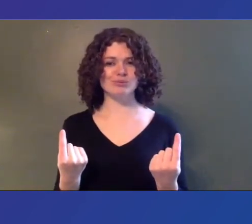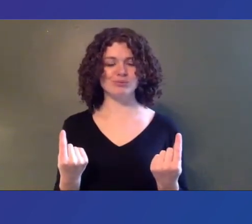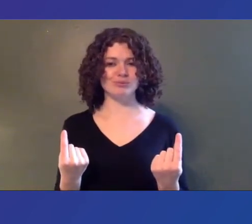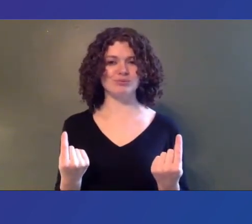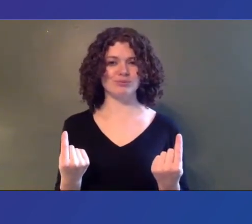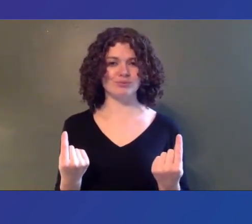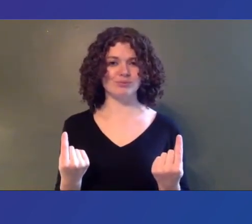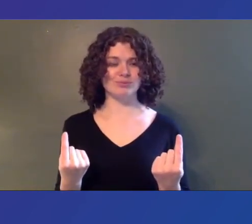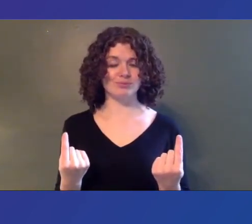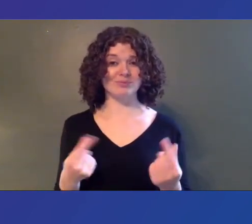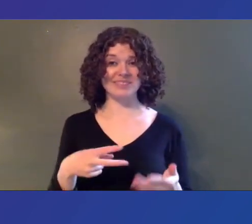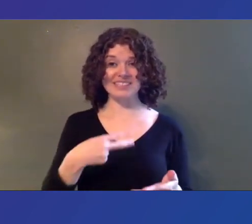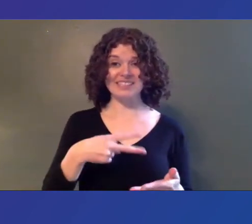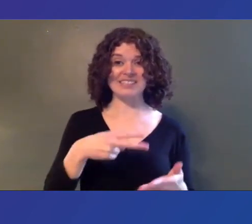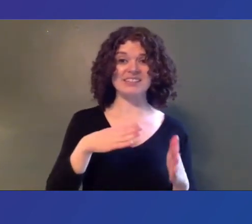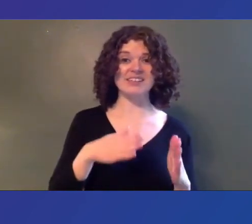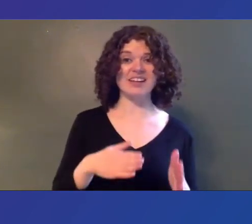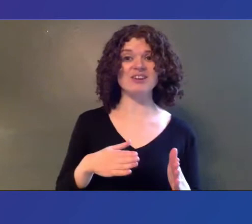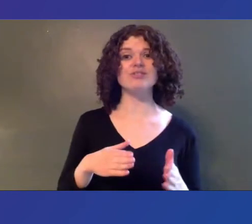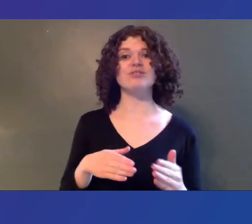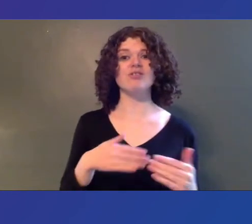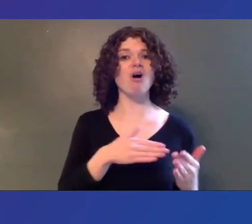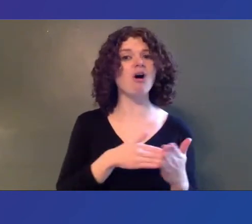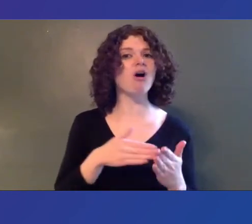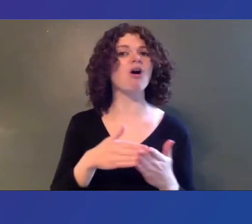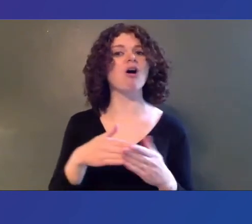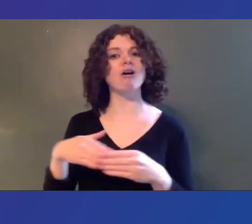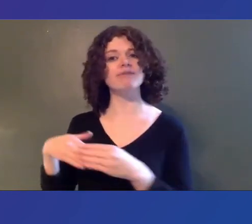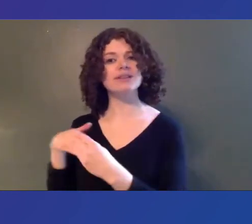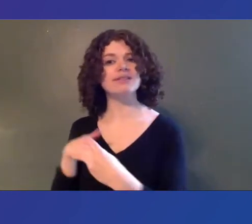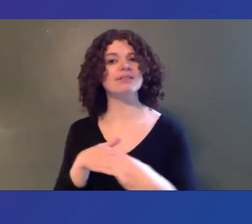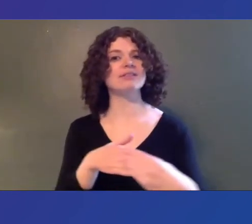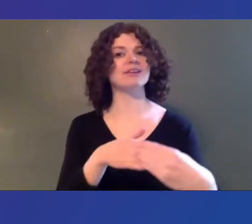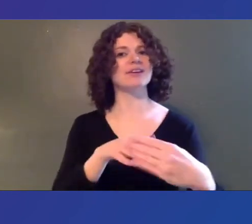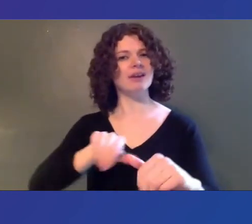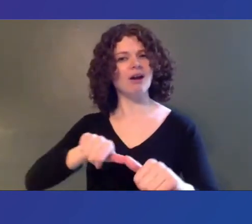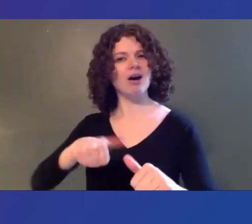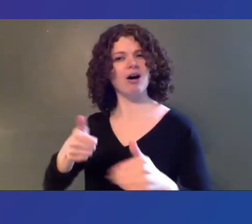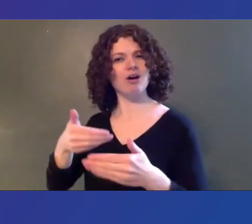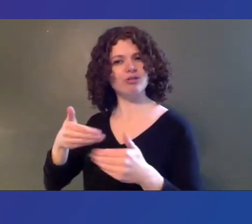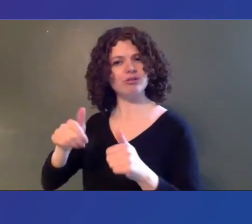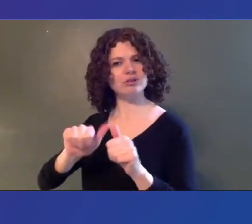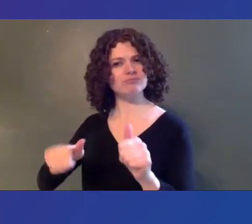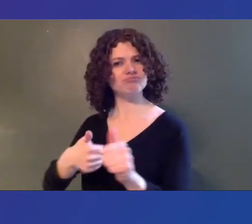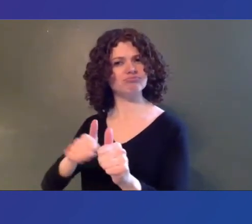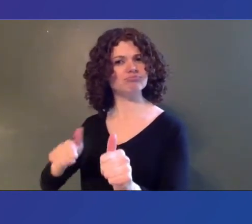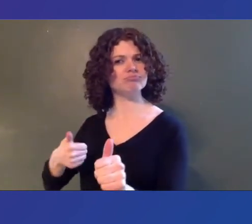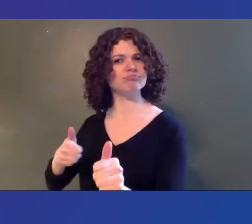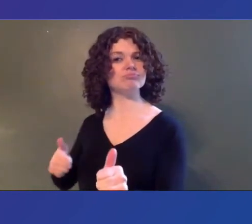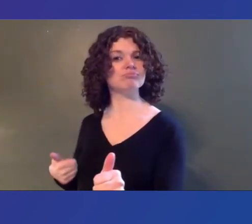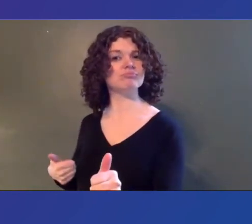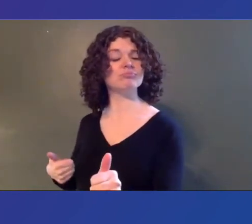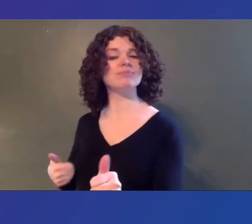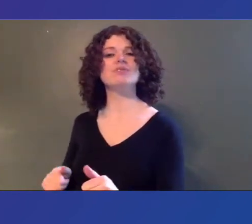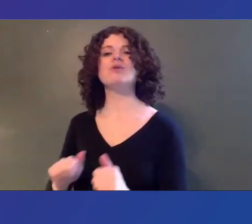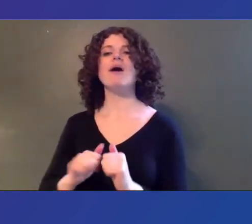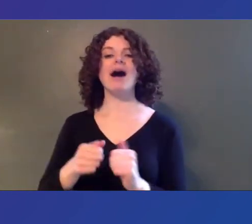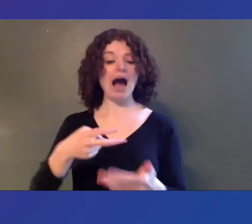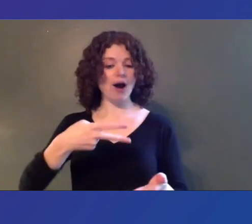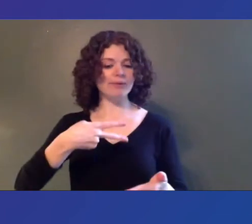handmaiden of something else, Right. But how could dance, you can be at the vanguard,